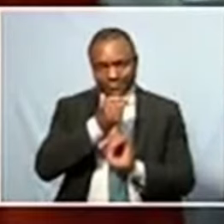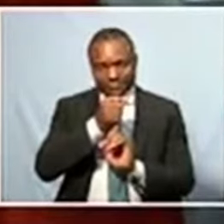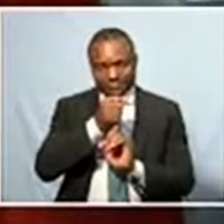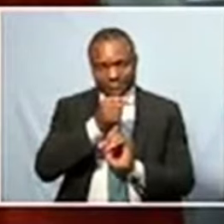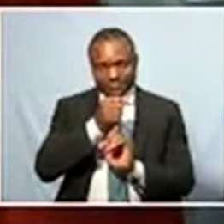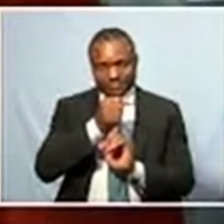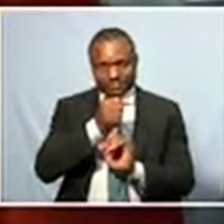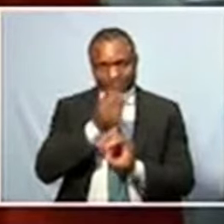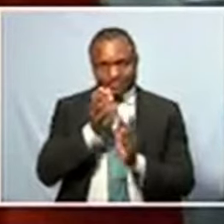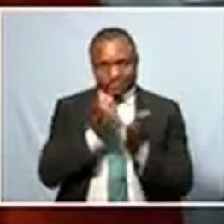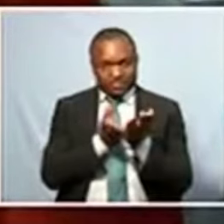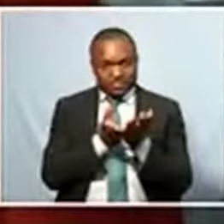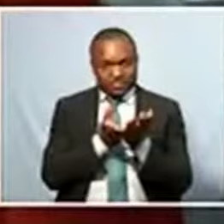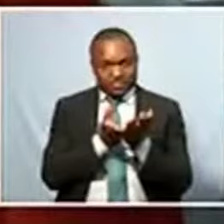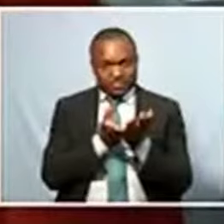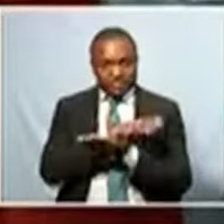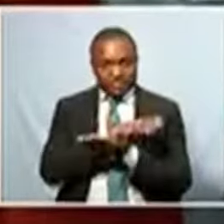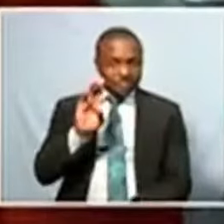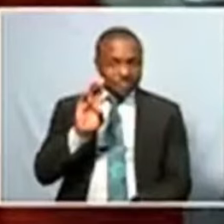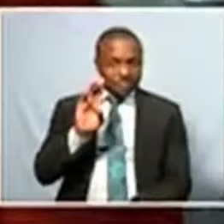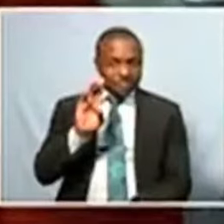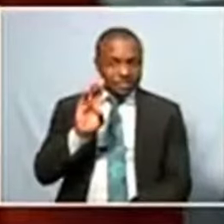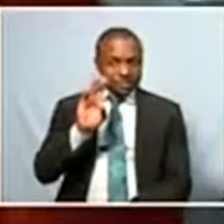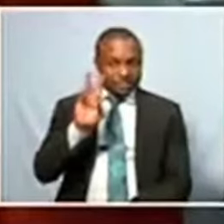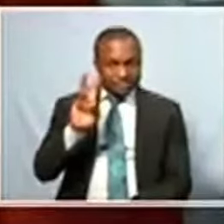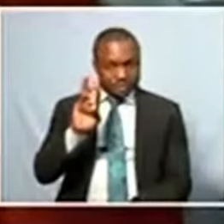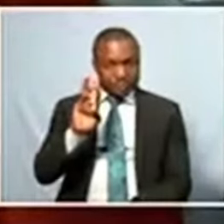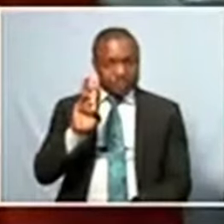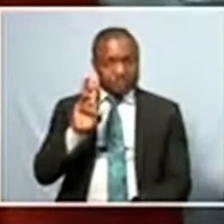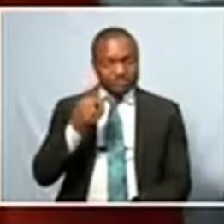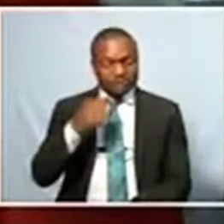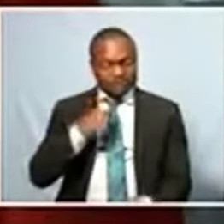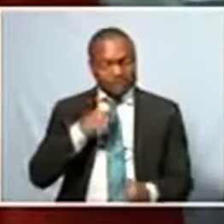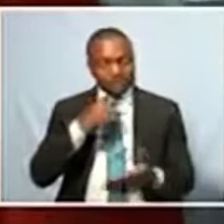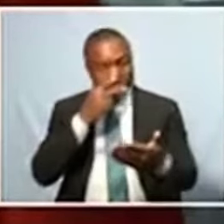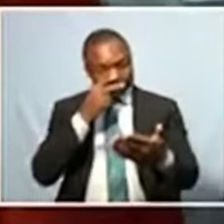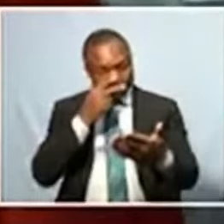on page 76, I was able to catch